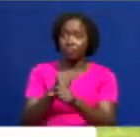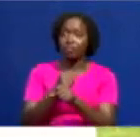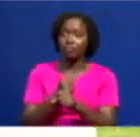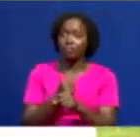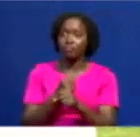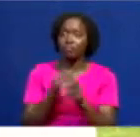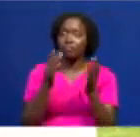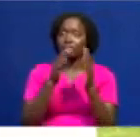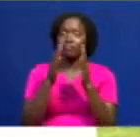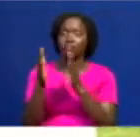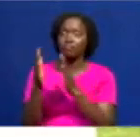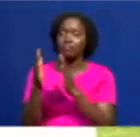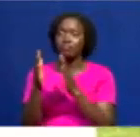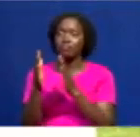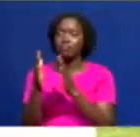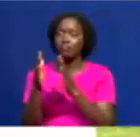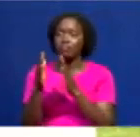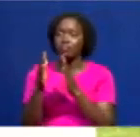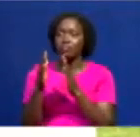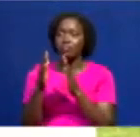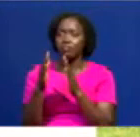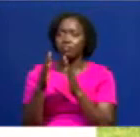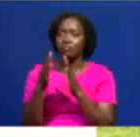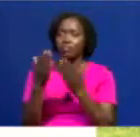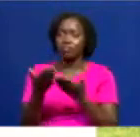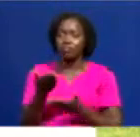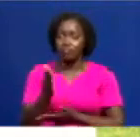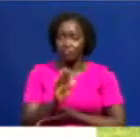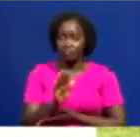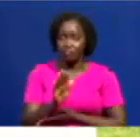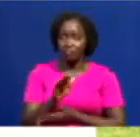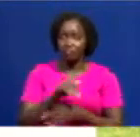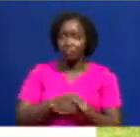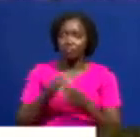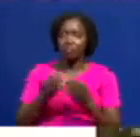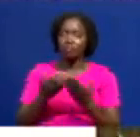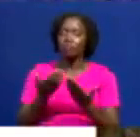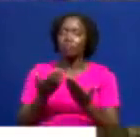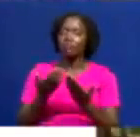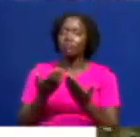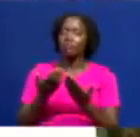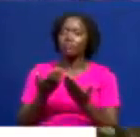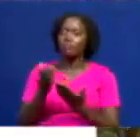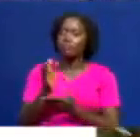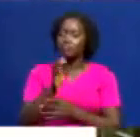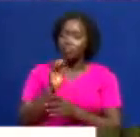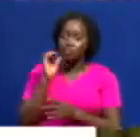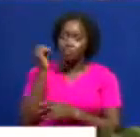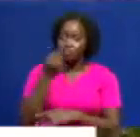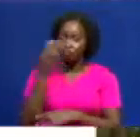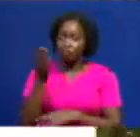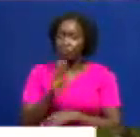this forest and is bringing back the good ecological balance.